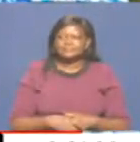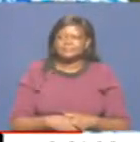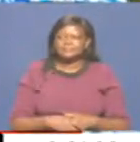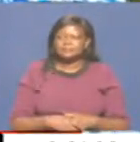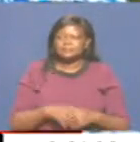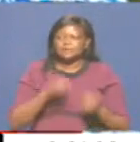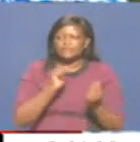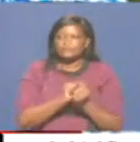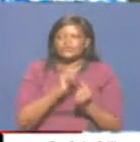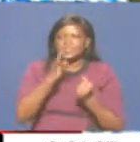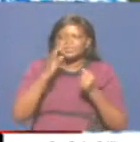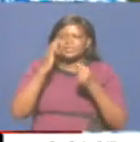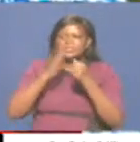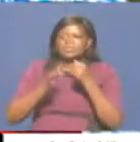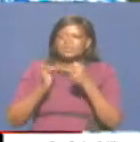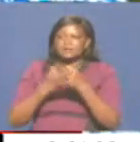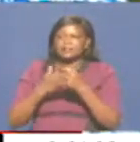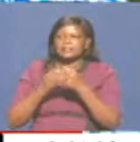14th